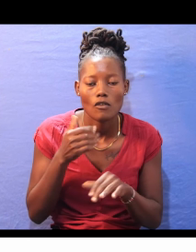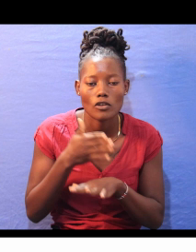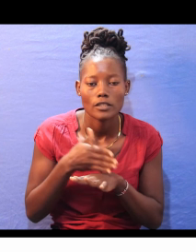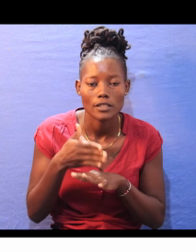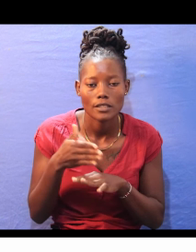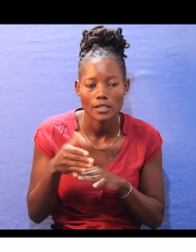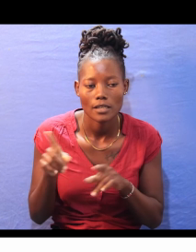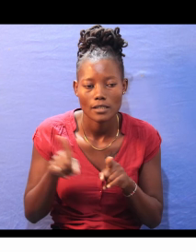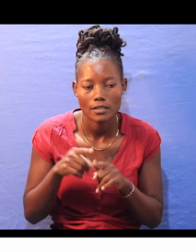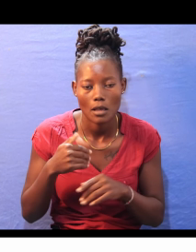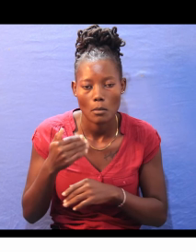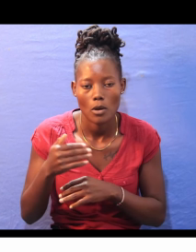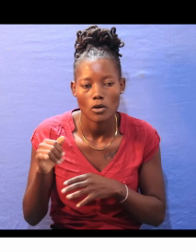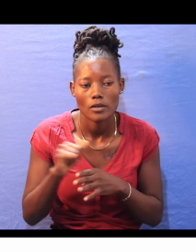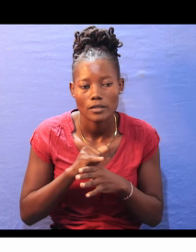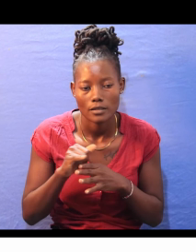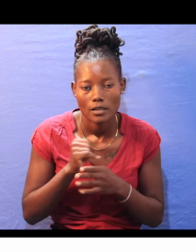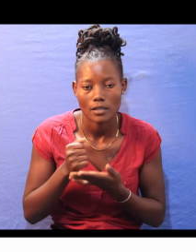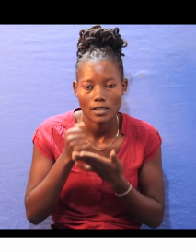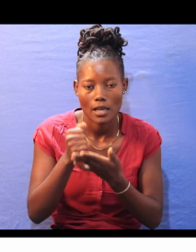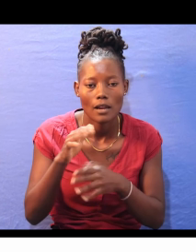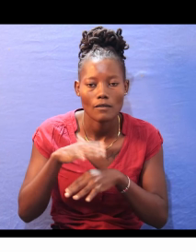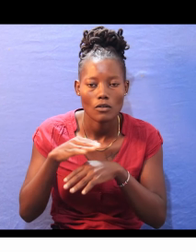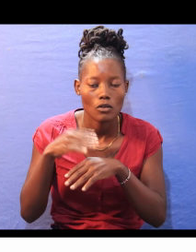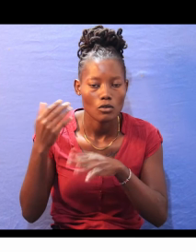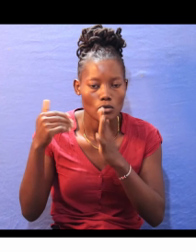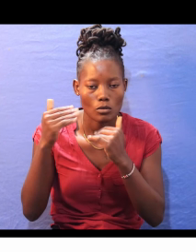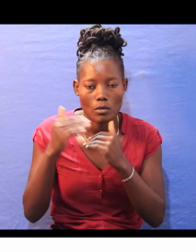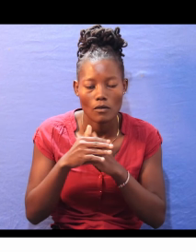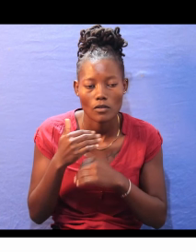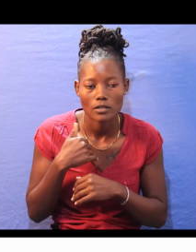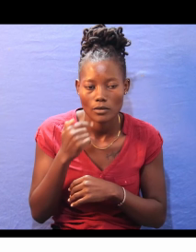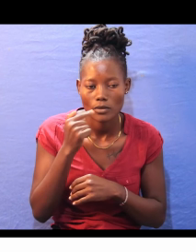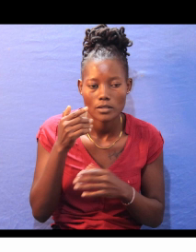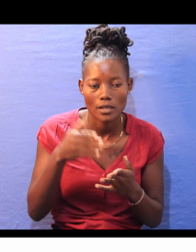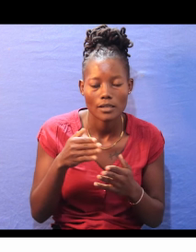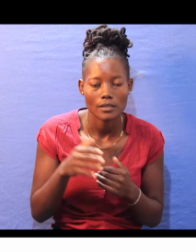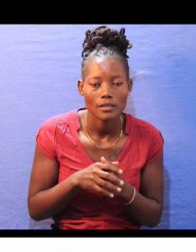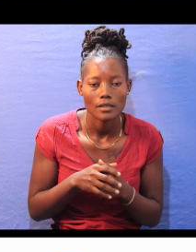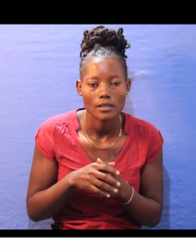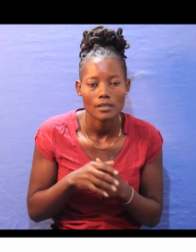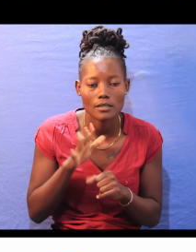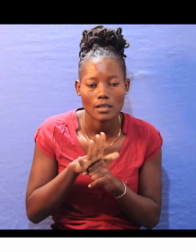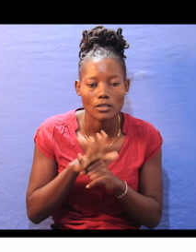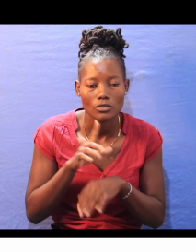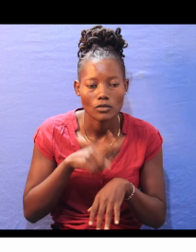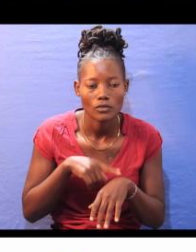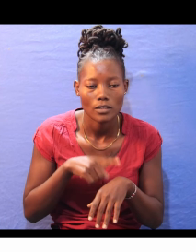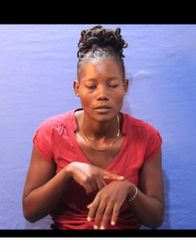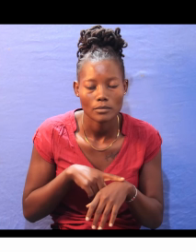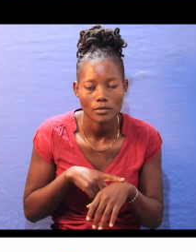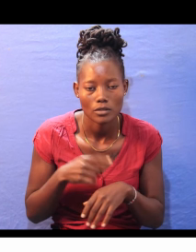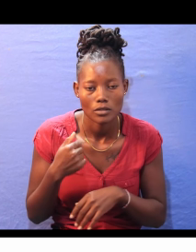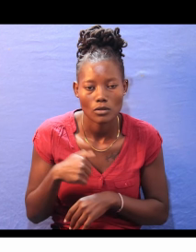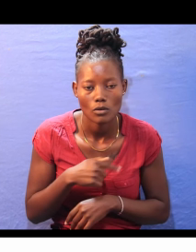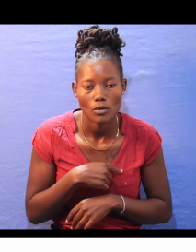And as always, training should enhance sports performance. I will say this many, many times today.